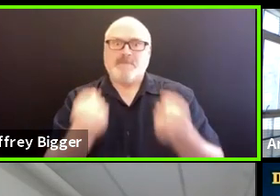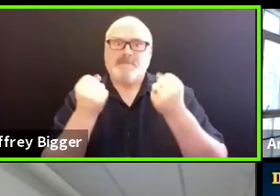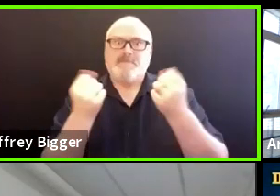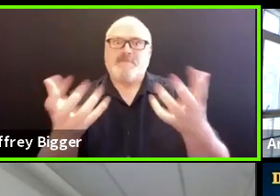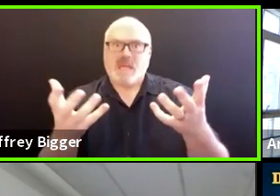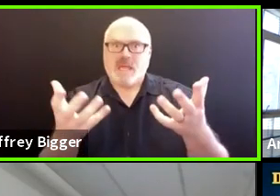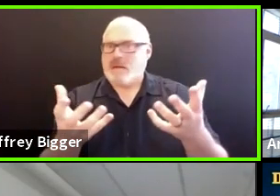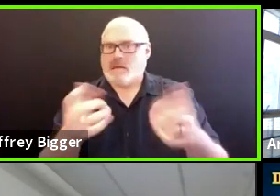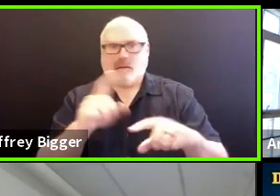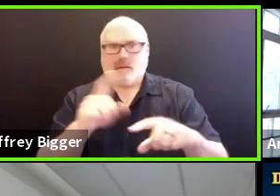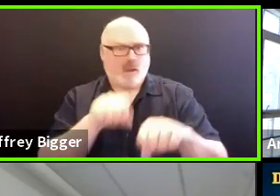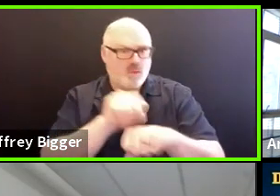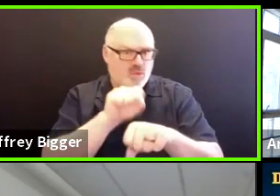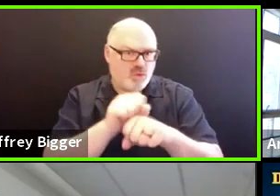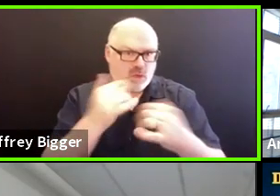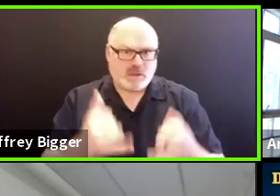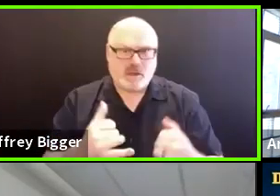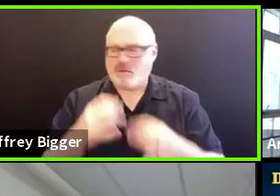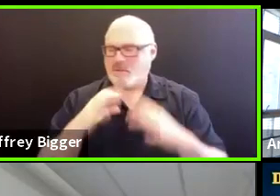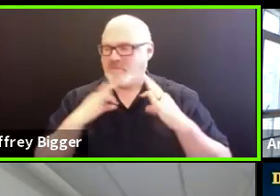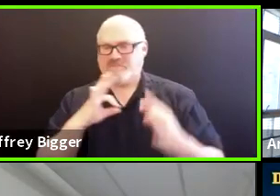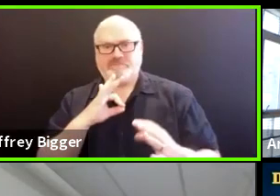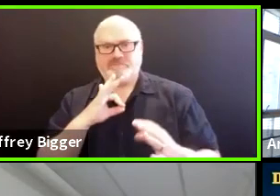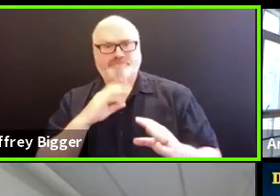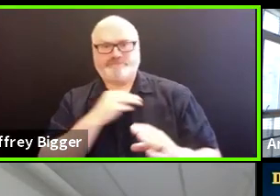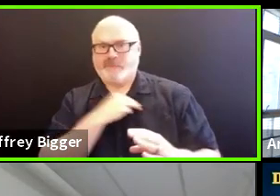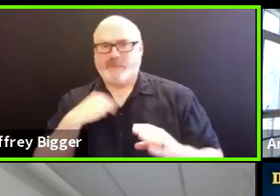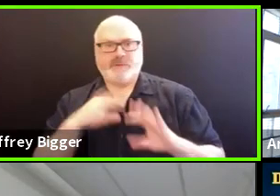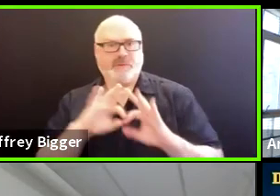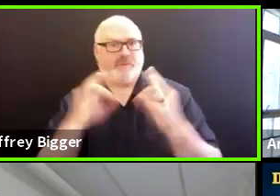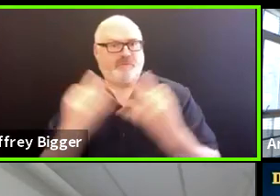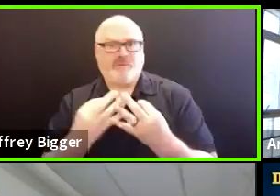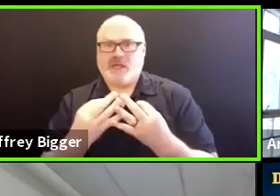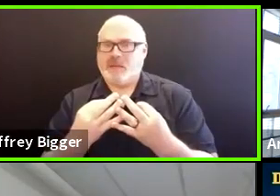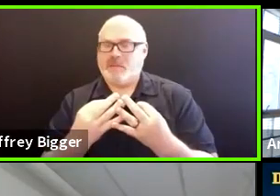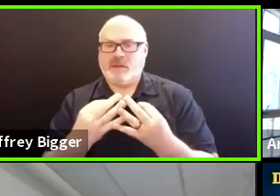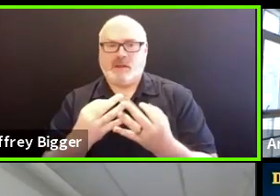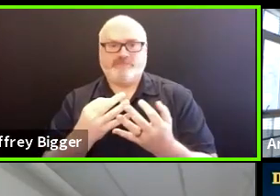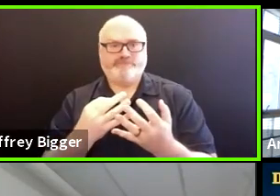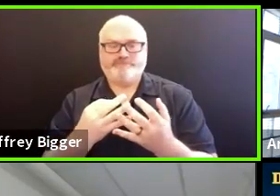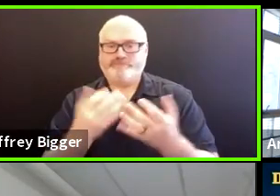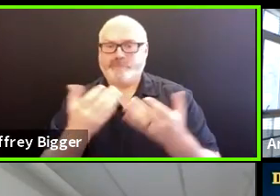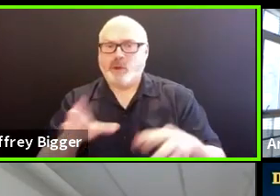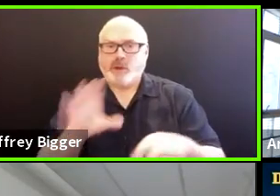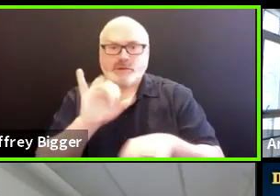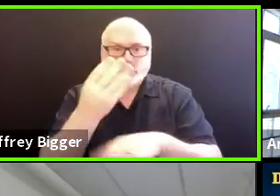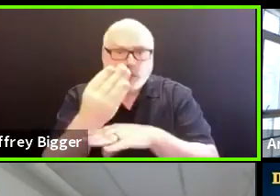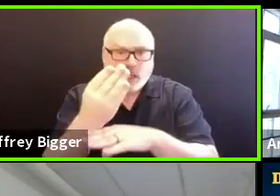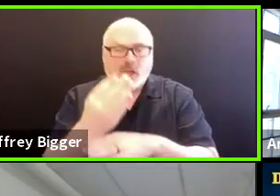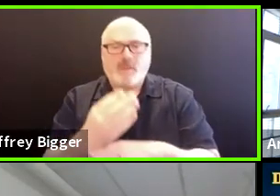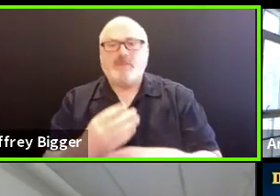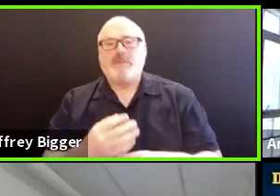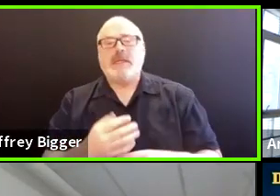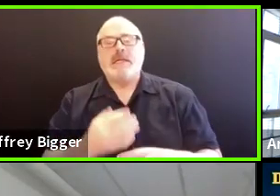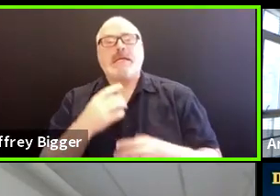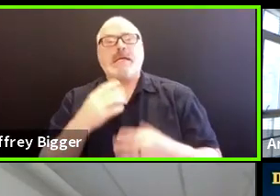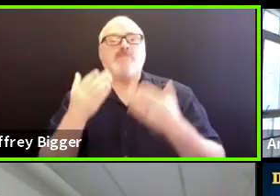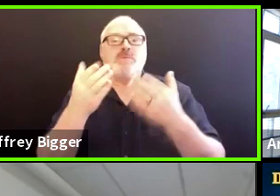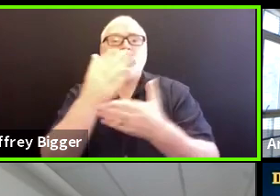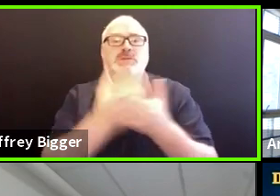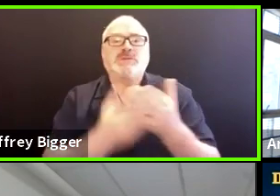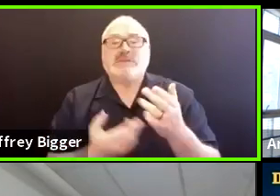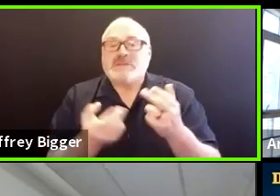their own jobs or have family members who are out of work. I do propose some modest fee increases,